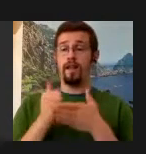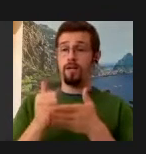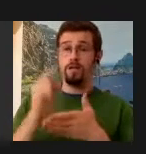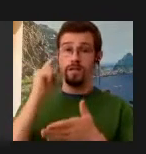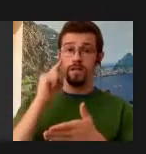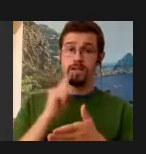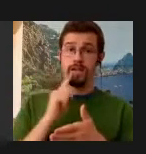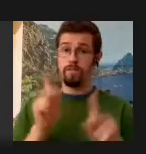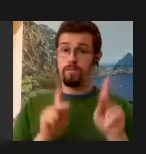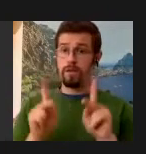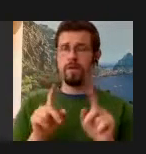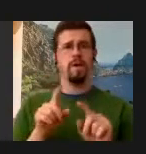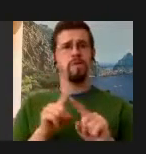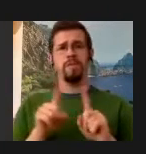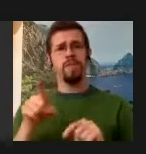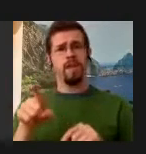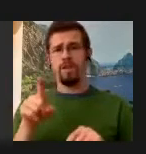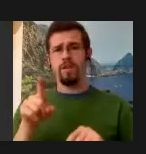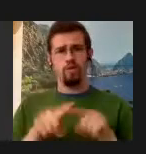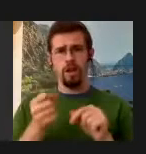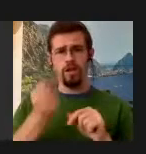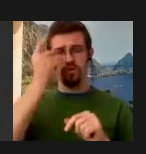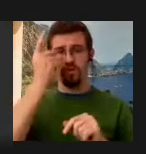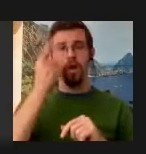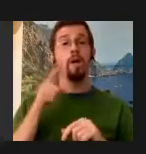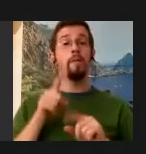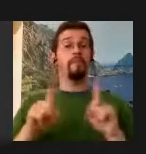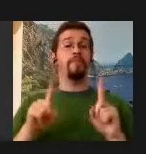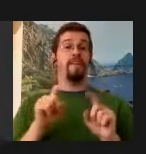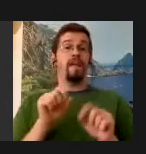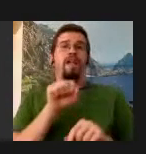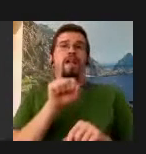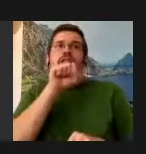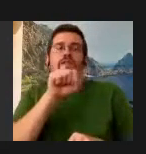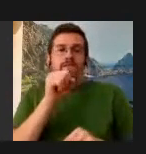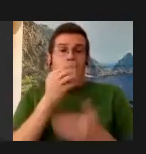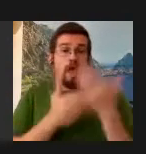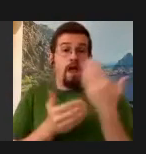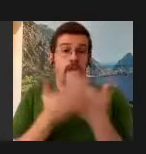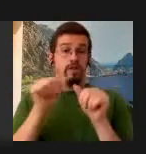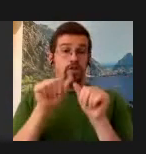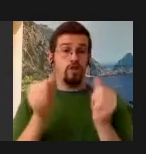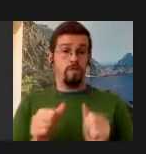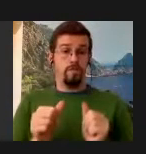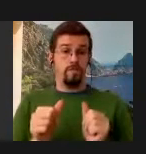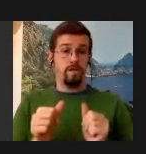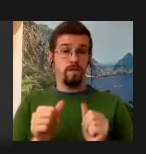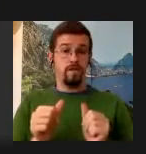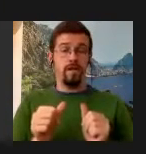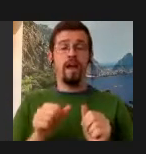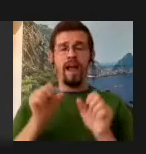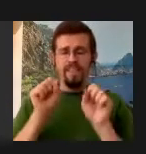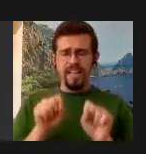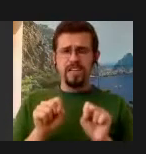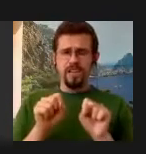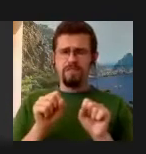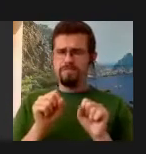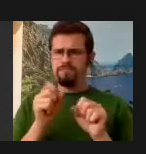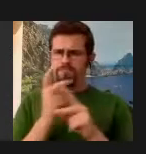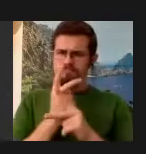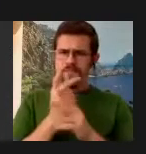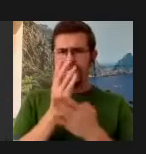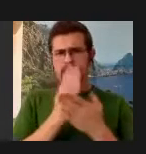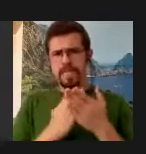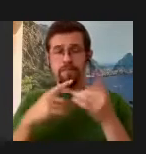really understand that. But they loved the way how the hand shapes they were made, and they could sign some signs, though they didn't understand